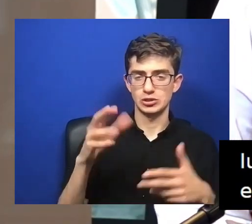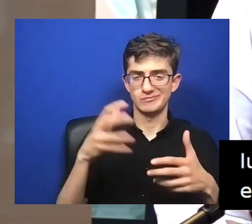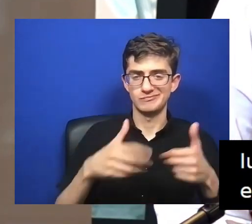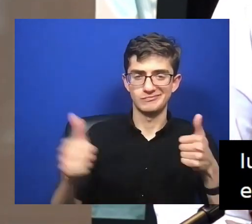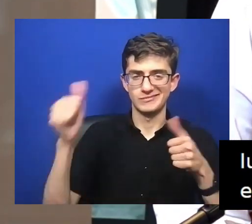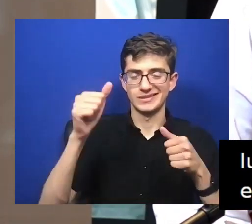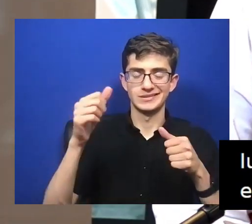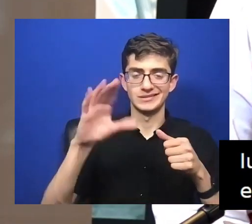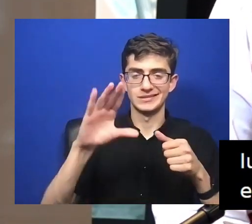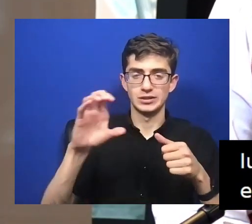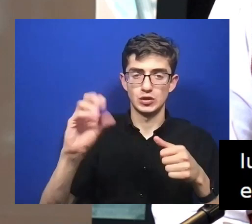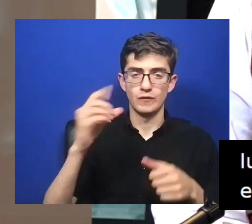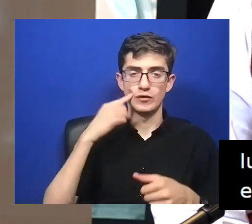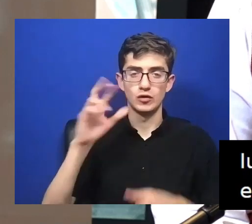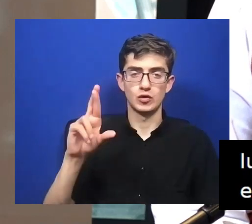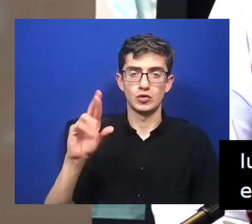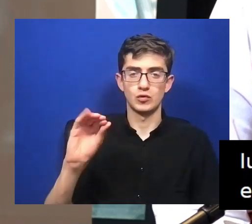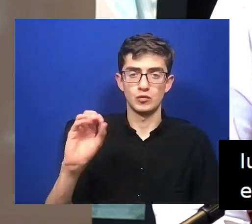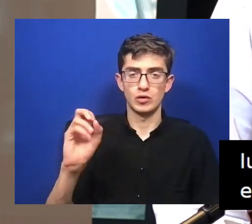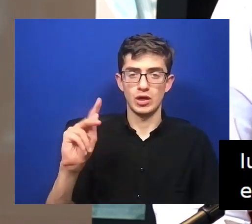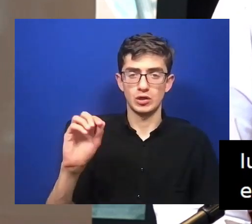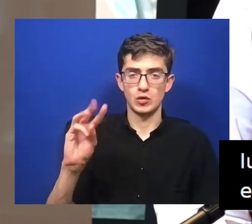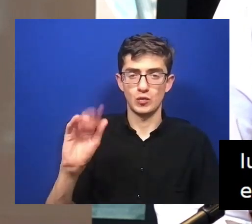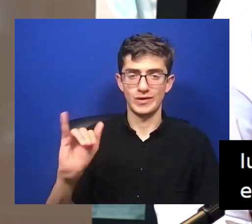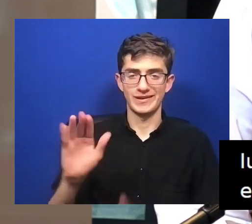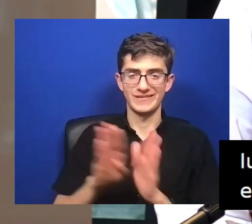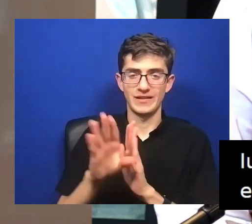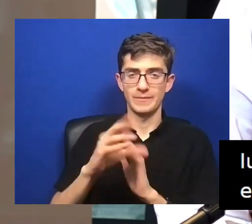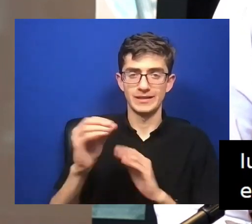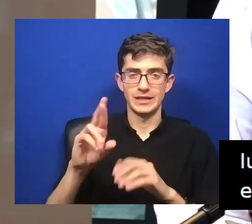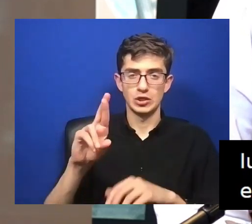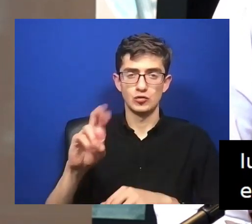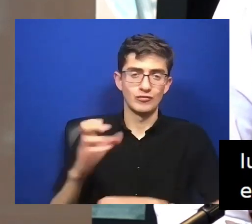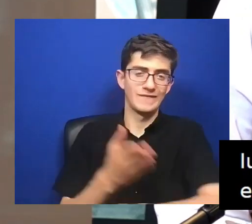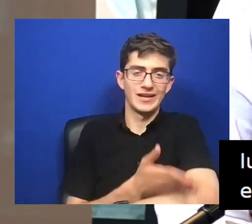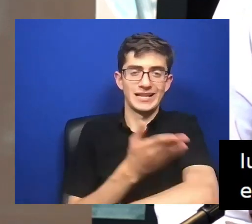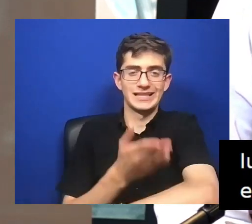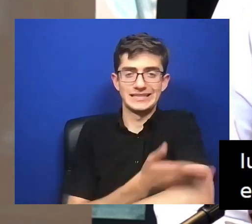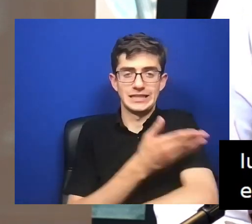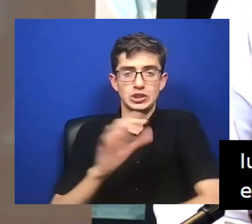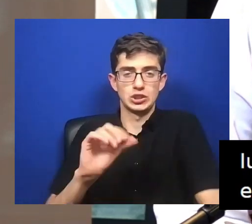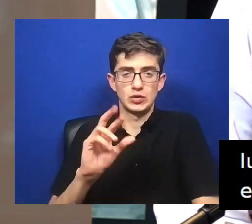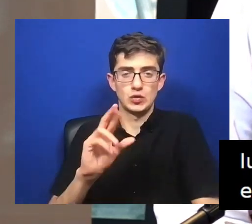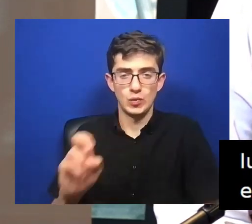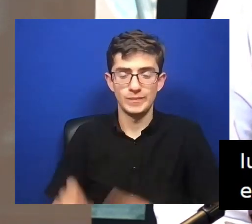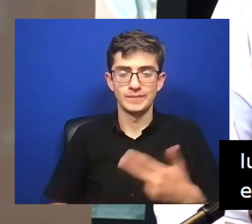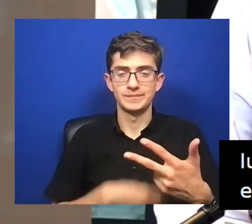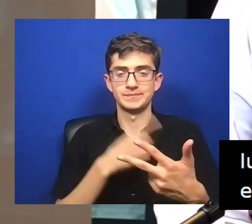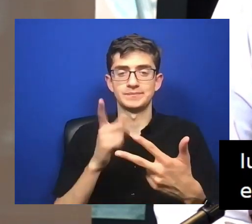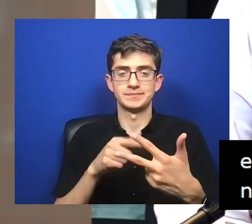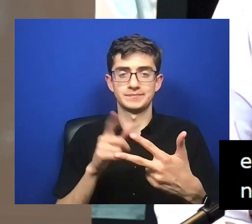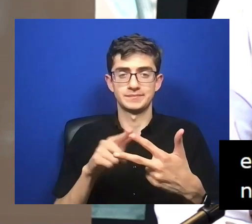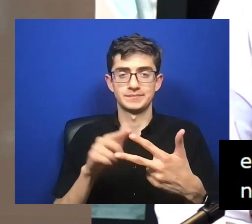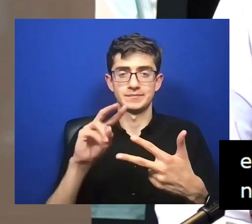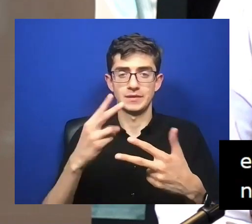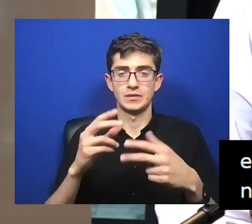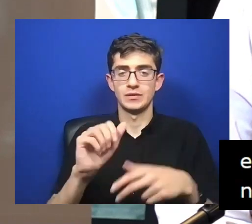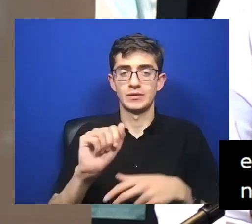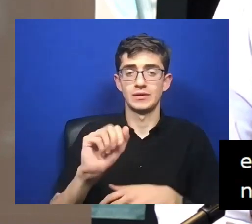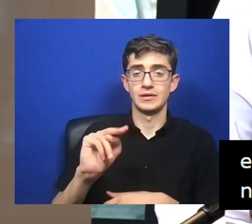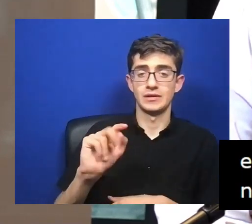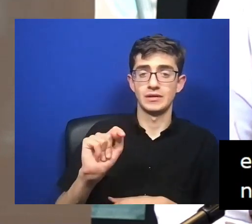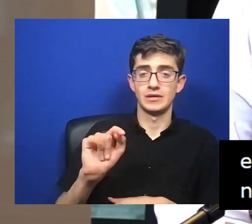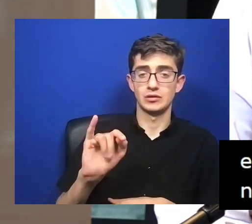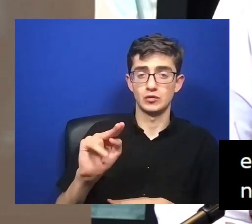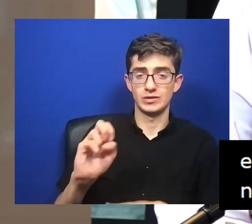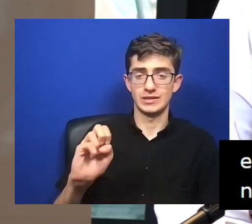Revitalization Corps. The second one is going to be moved by Antoinette Gregg, Associate